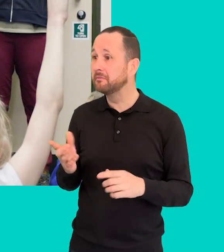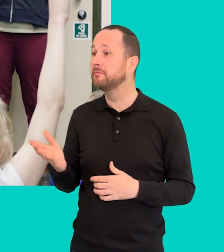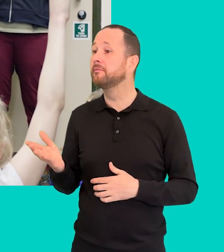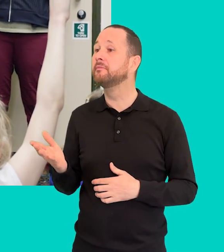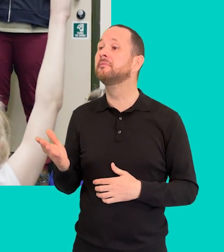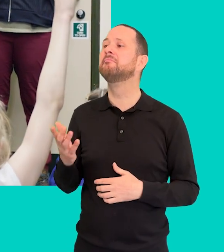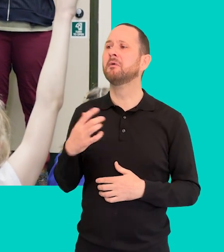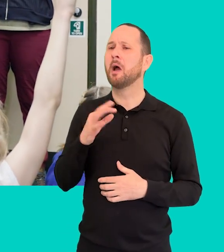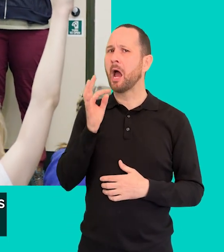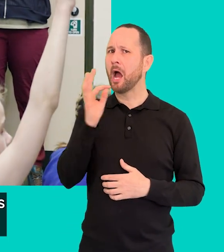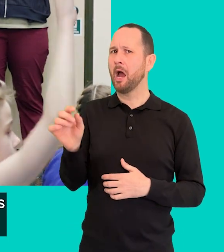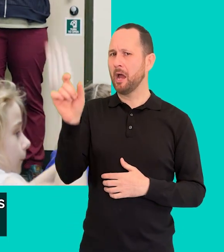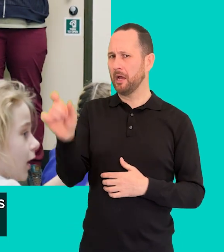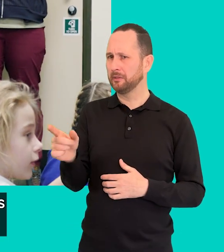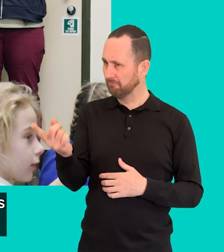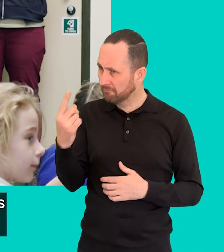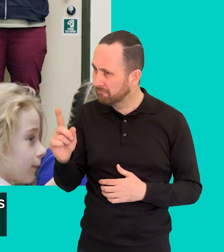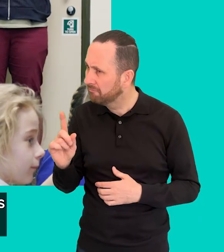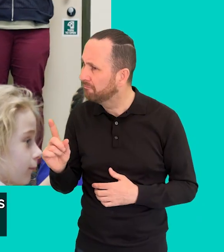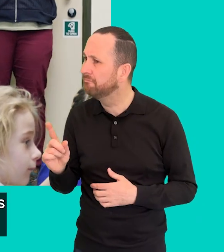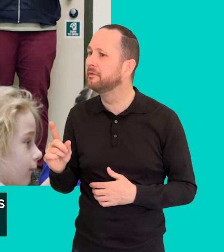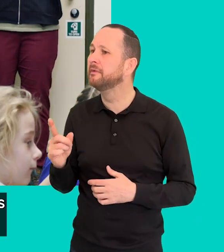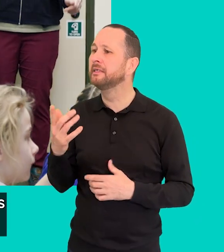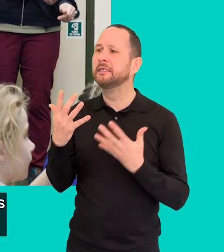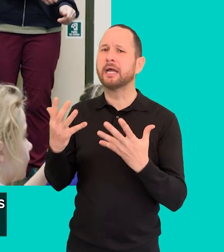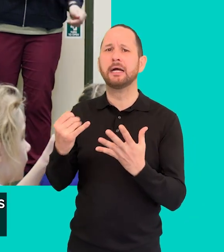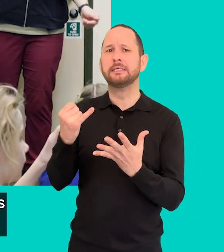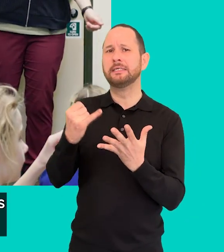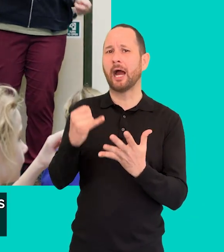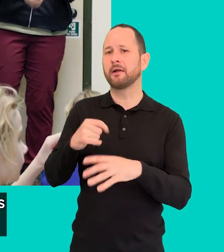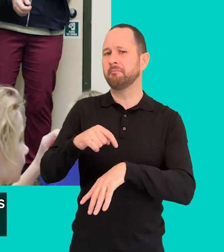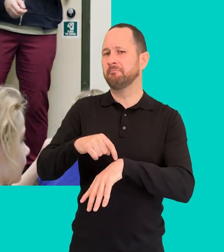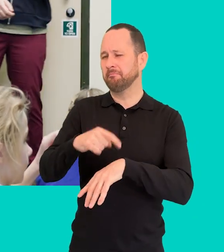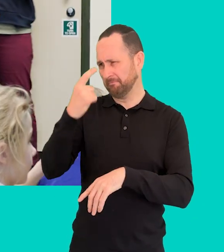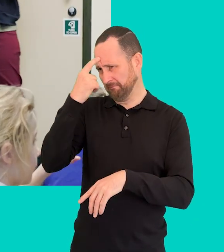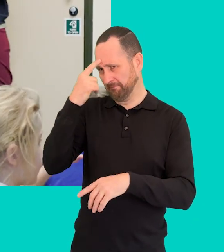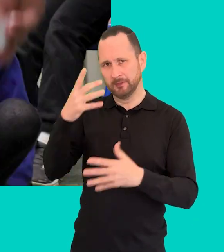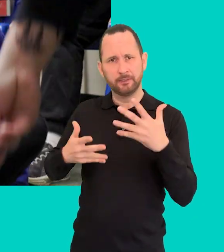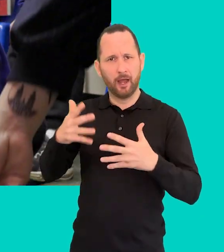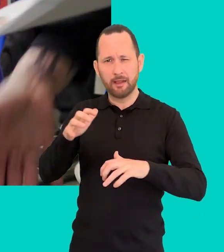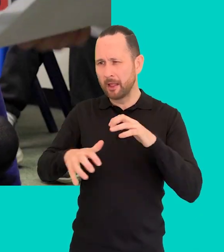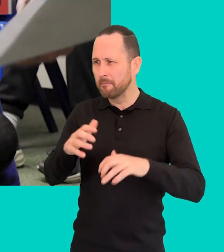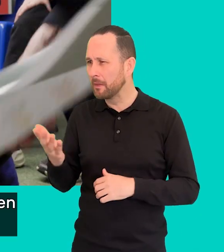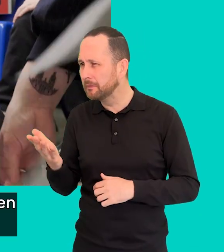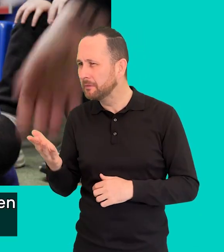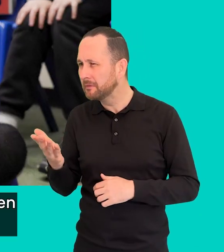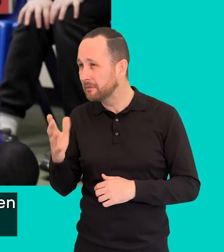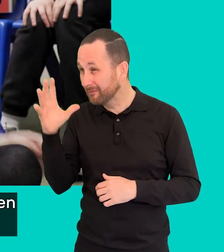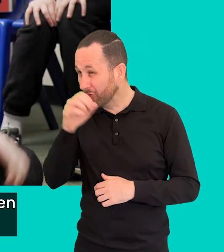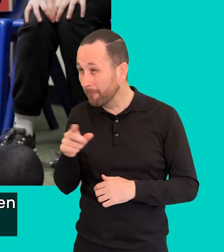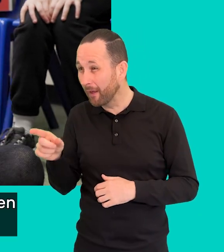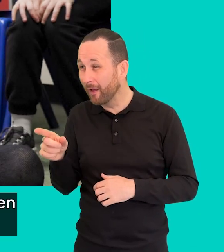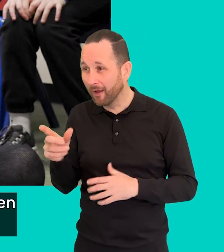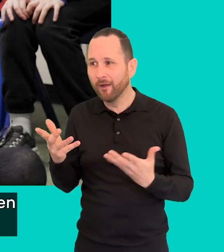have a talk to the person next to you. I'm going to give you 10 seconds to think of any animal signs you might already know. Remember, we've thought about